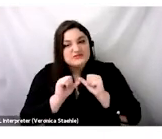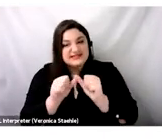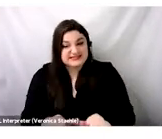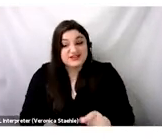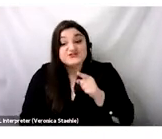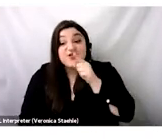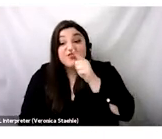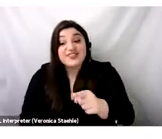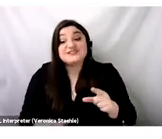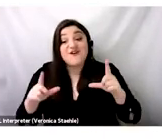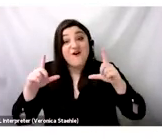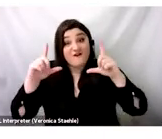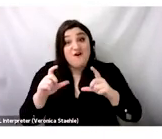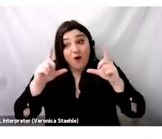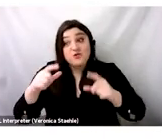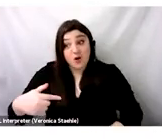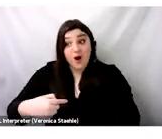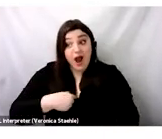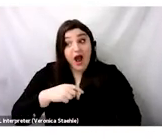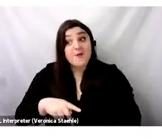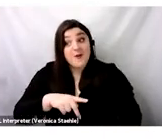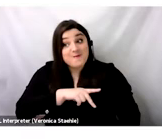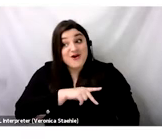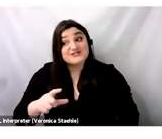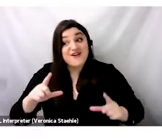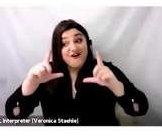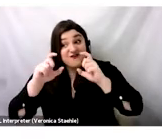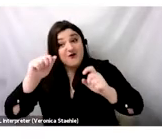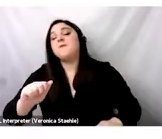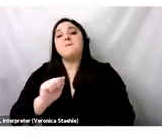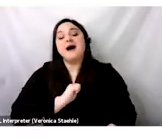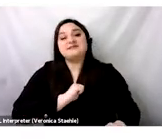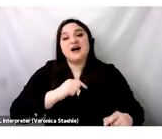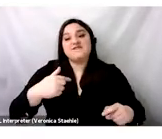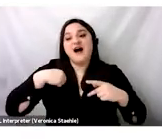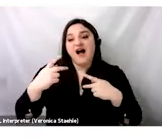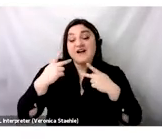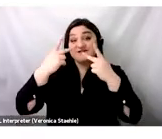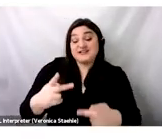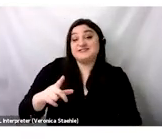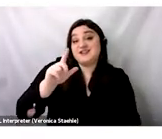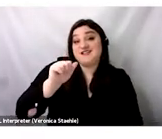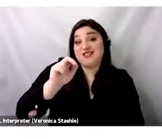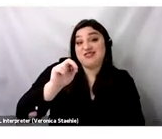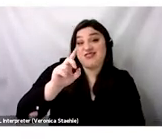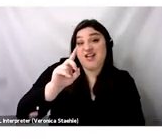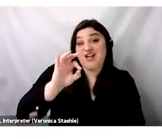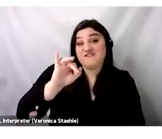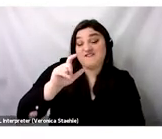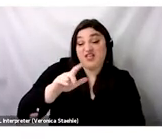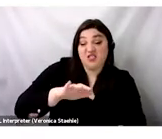Landfills as Museums program, which I had the most amazing time at. I think visiting a landfill is just shocking and a really